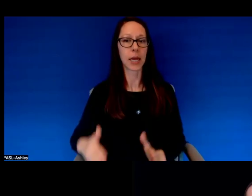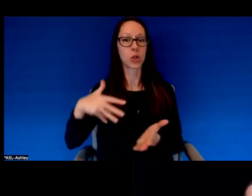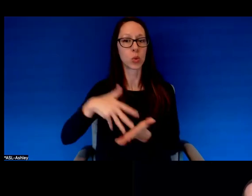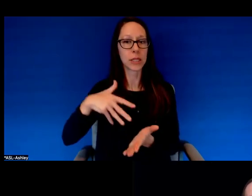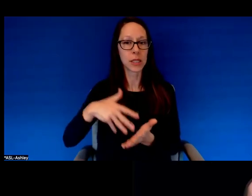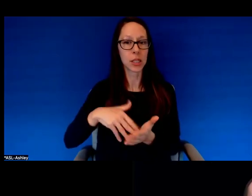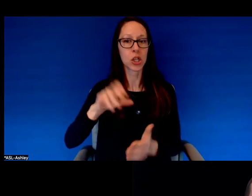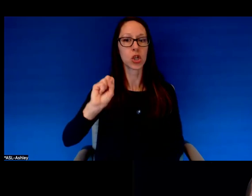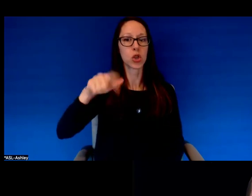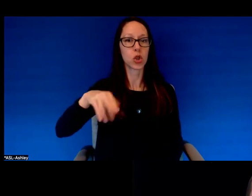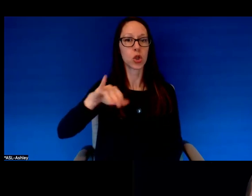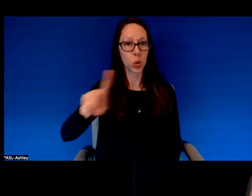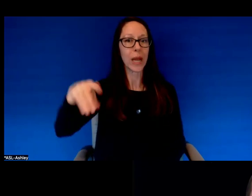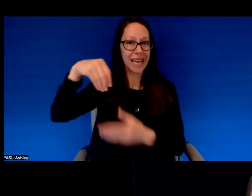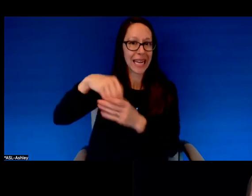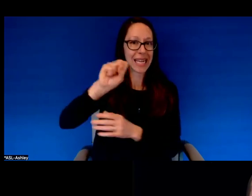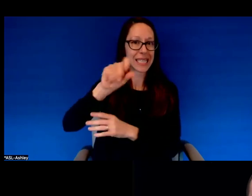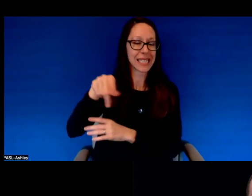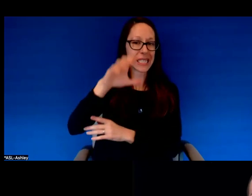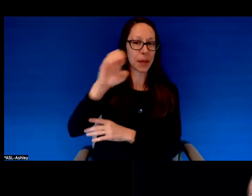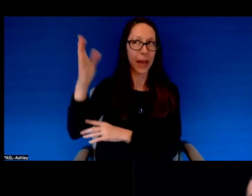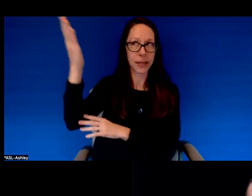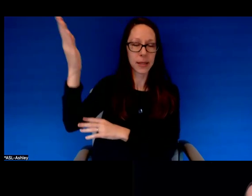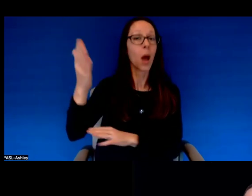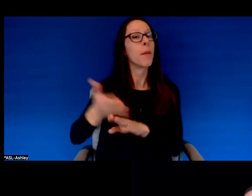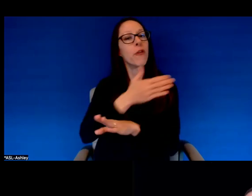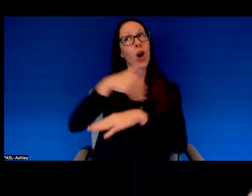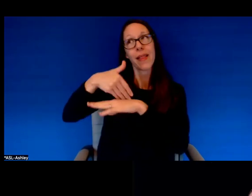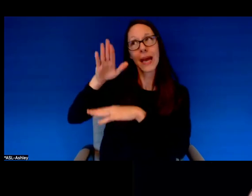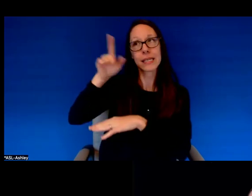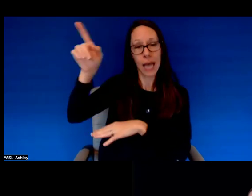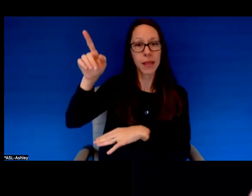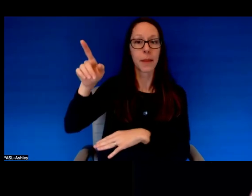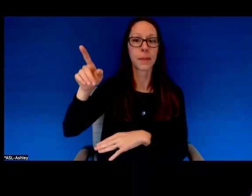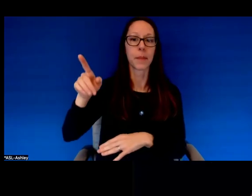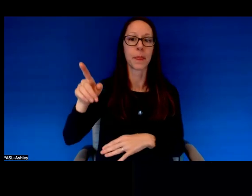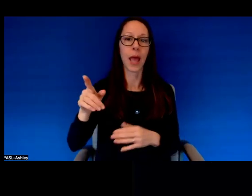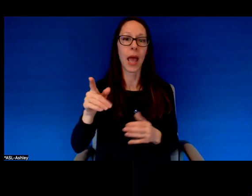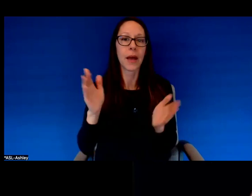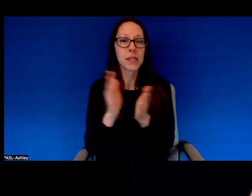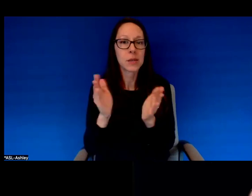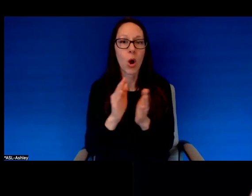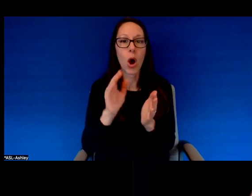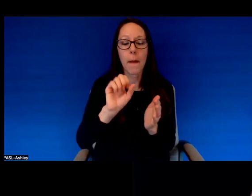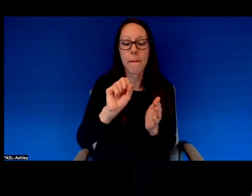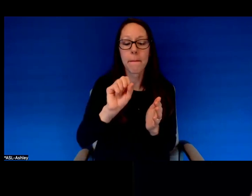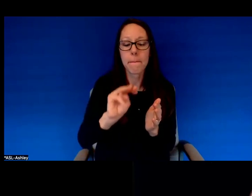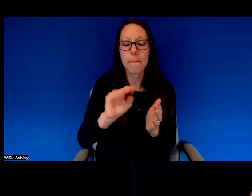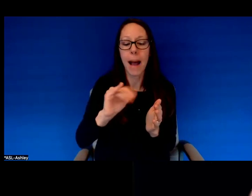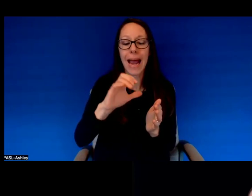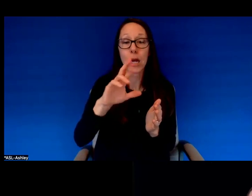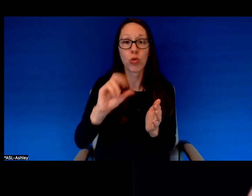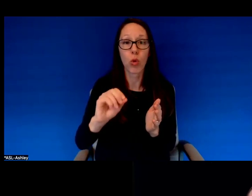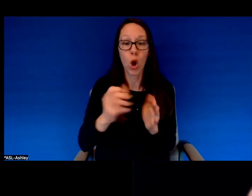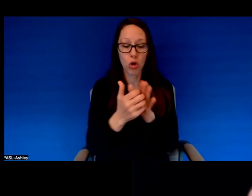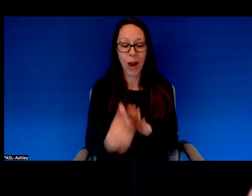squid in space effectively. And before they actually sent the squid to space, they did these like little what they called microgravity experiments, where they put